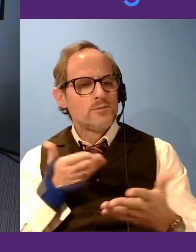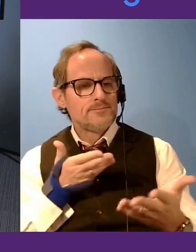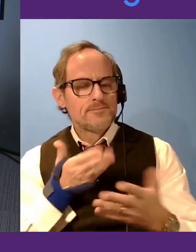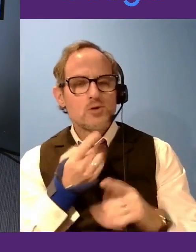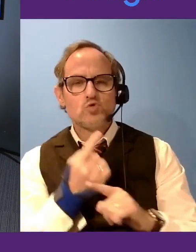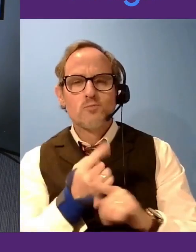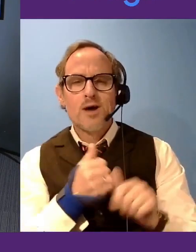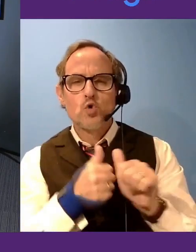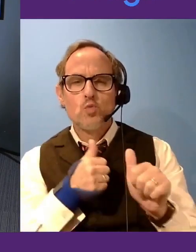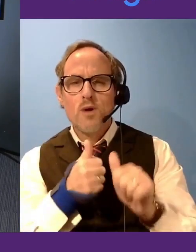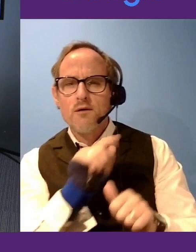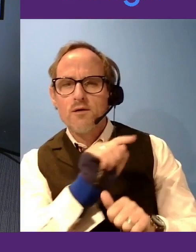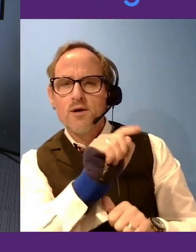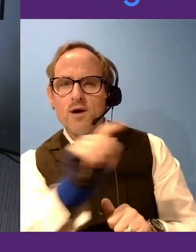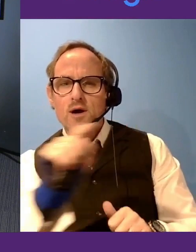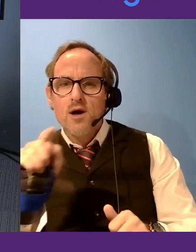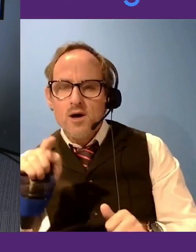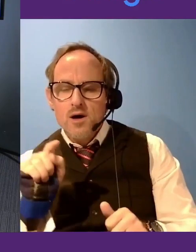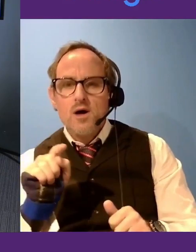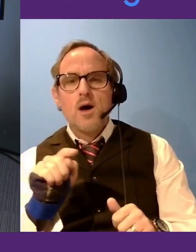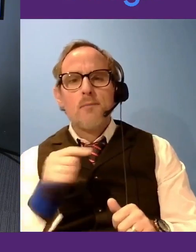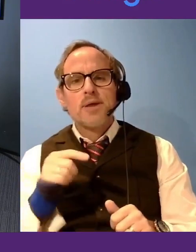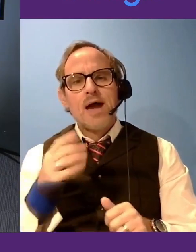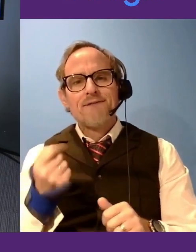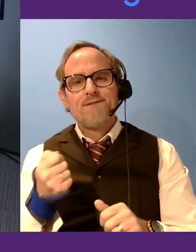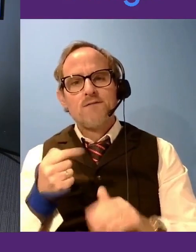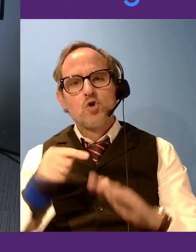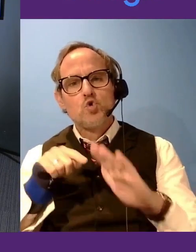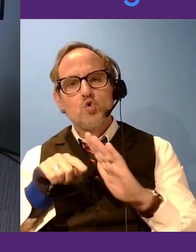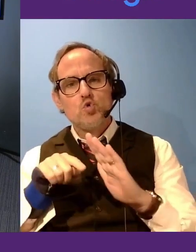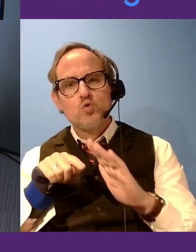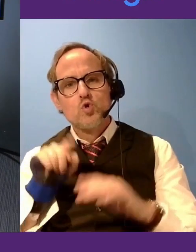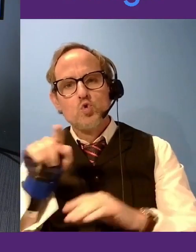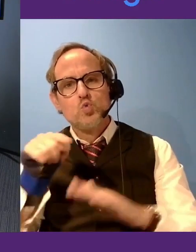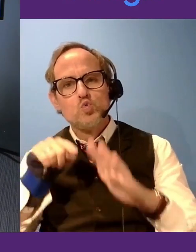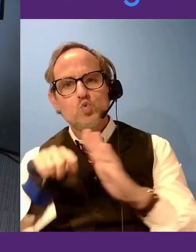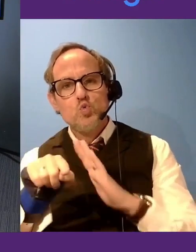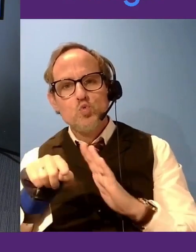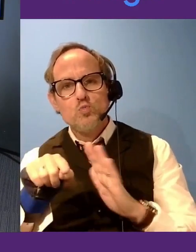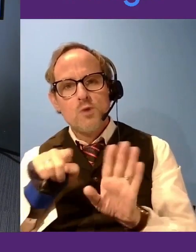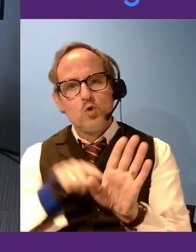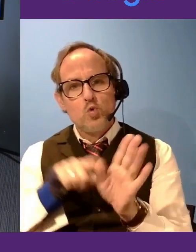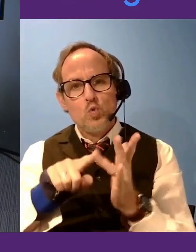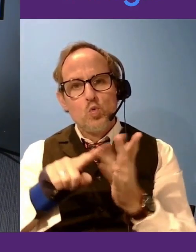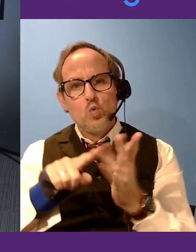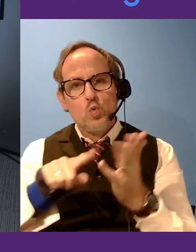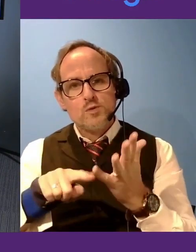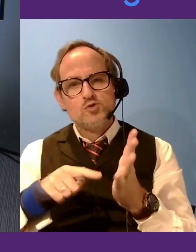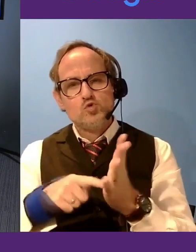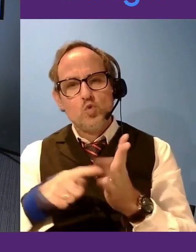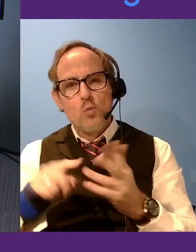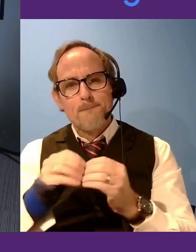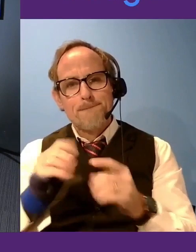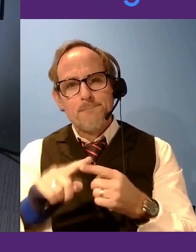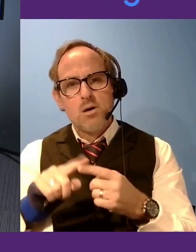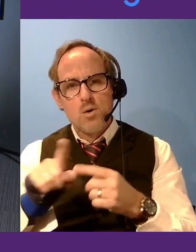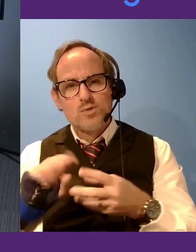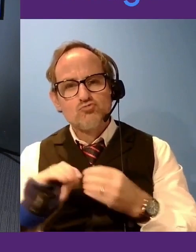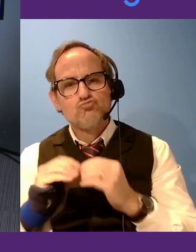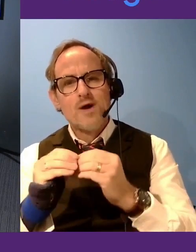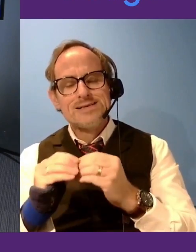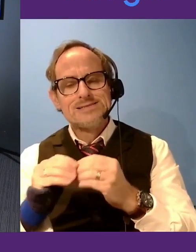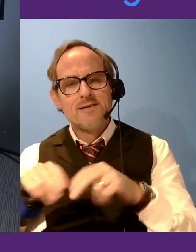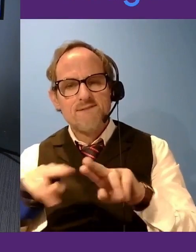video of Addy, who's one of the guys at AbilityNet, because he did a YouTube of him